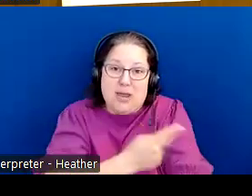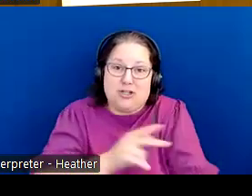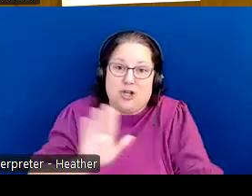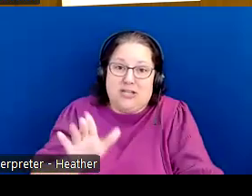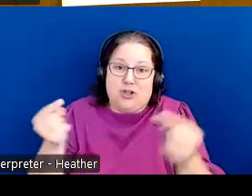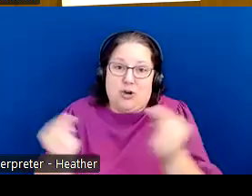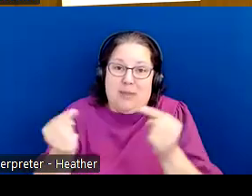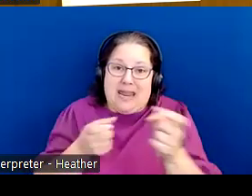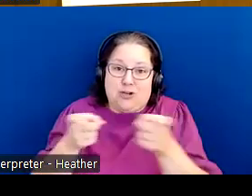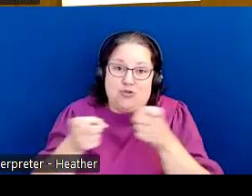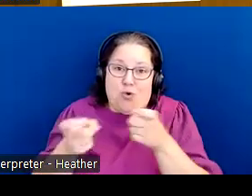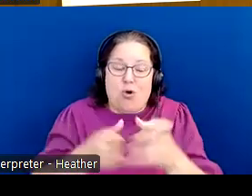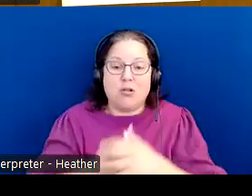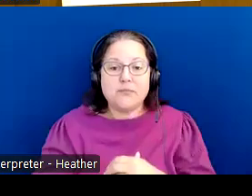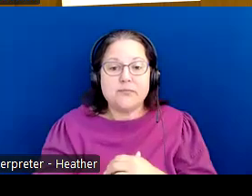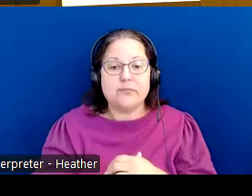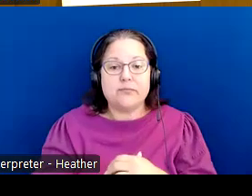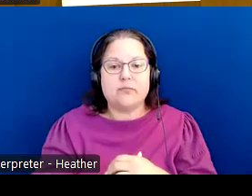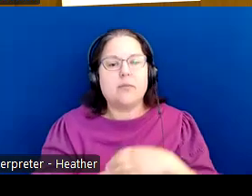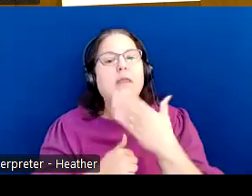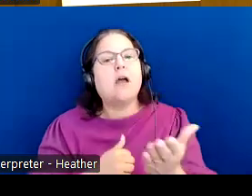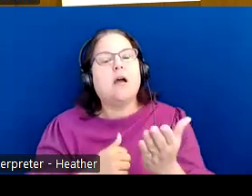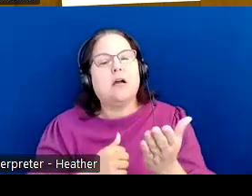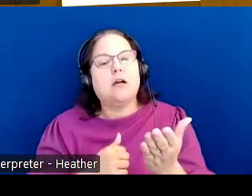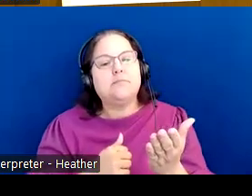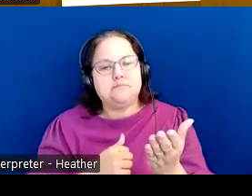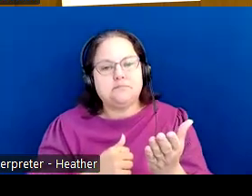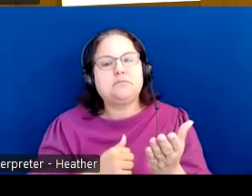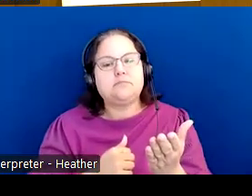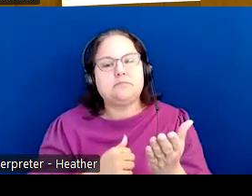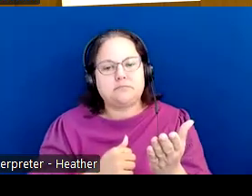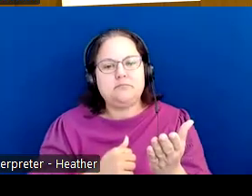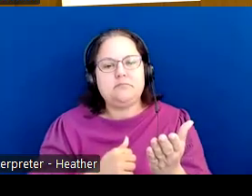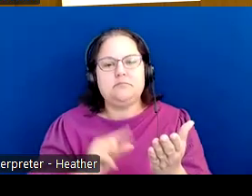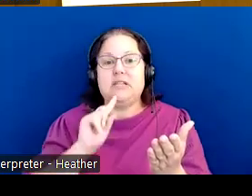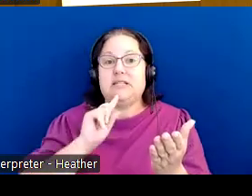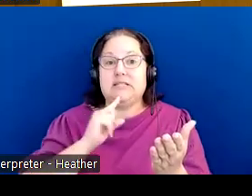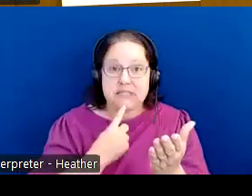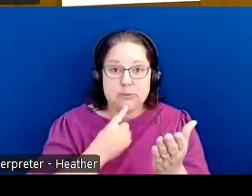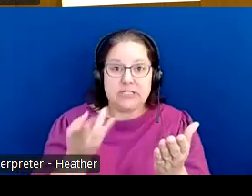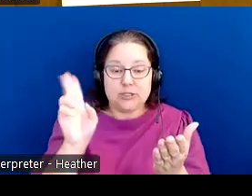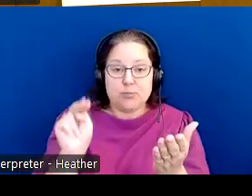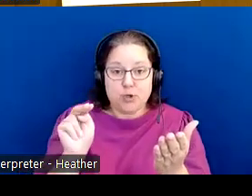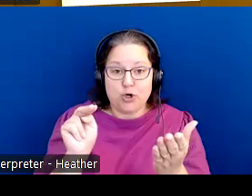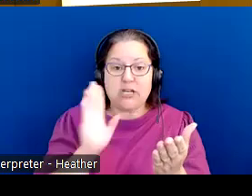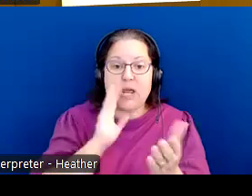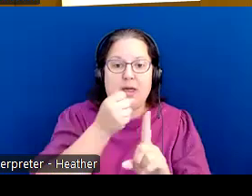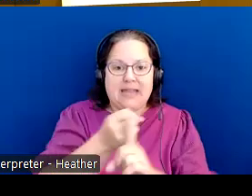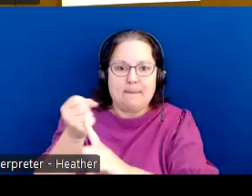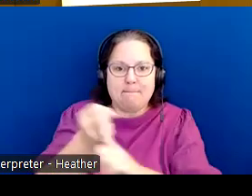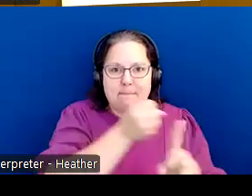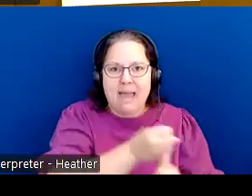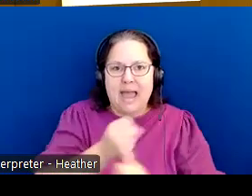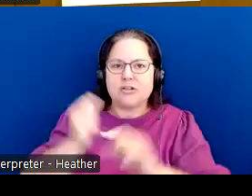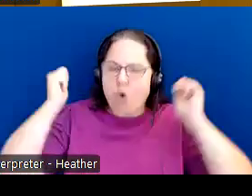control. This slide just shows that severe burn trauma impacts every system